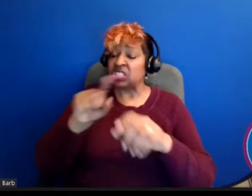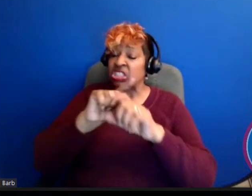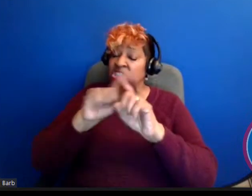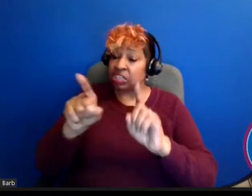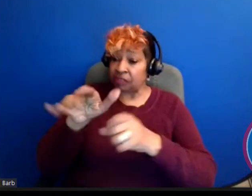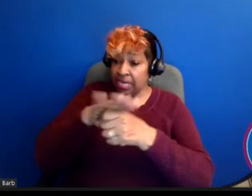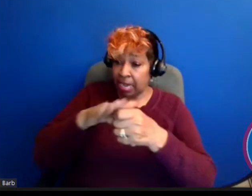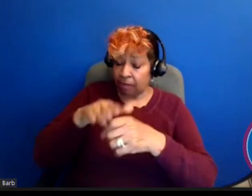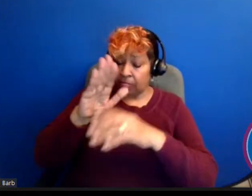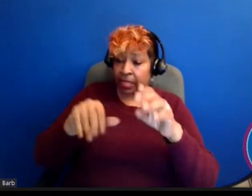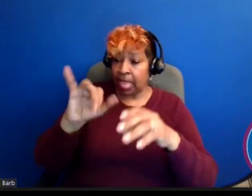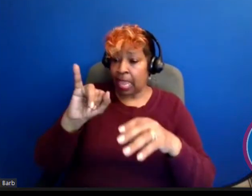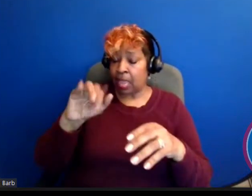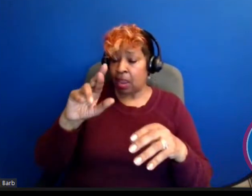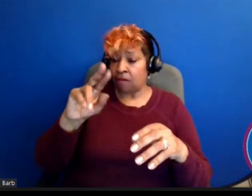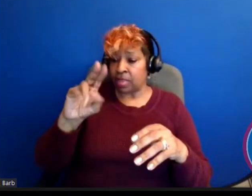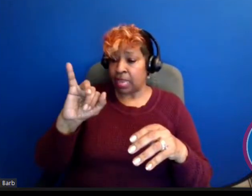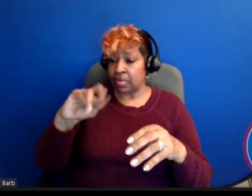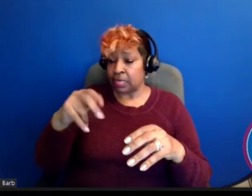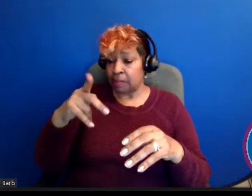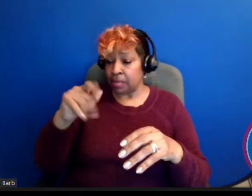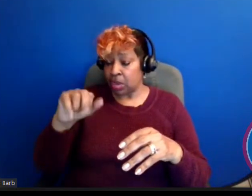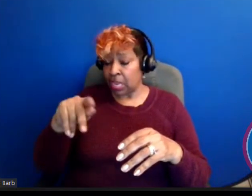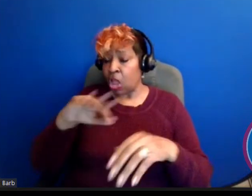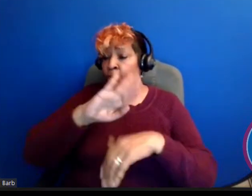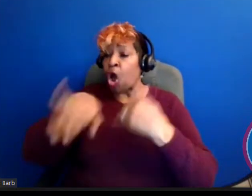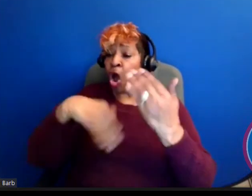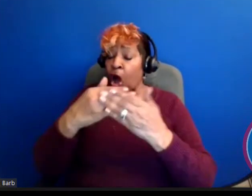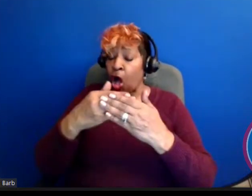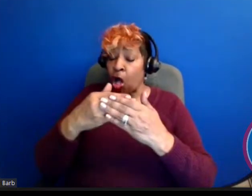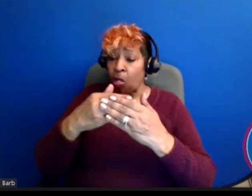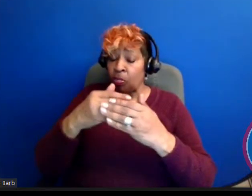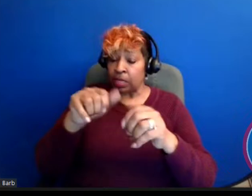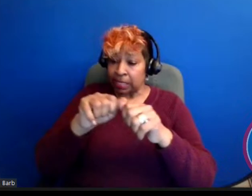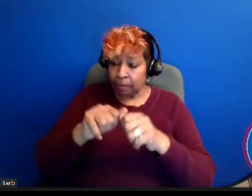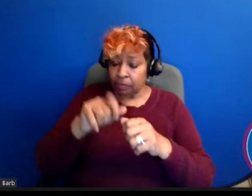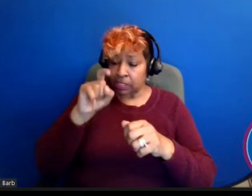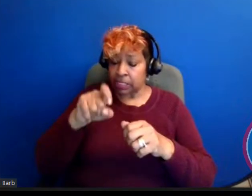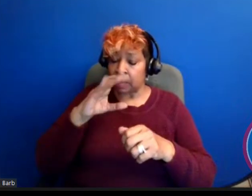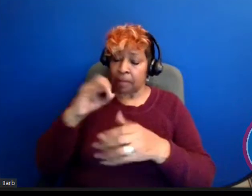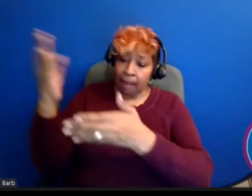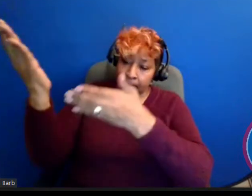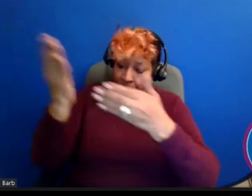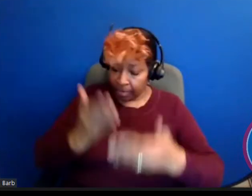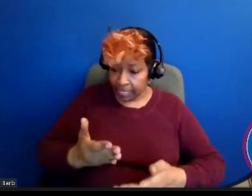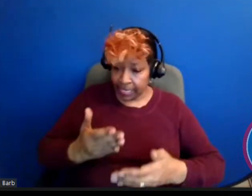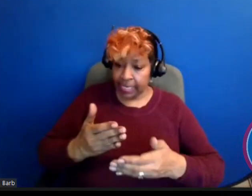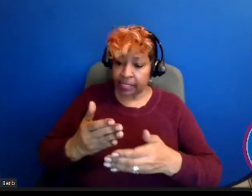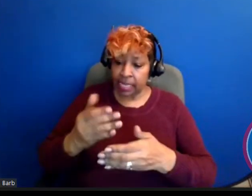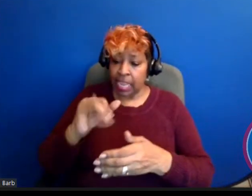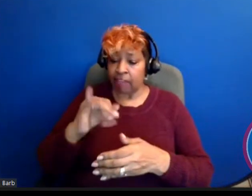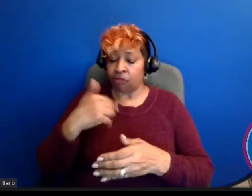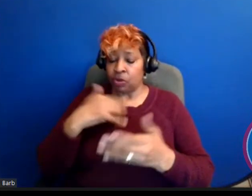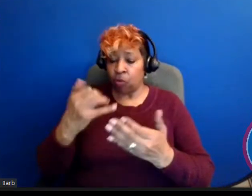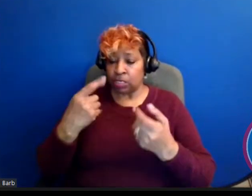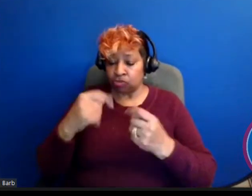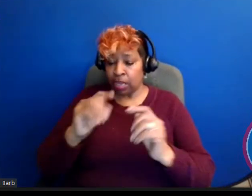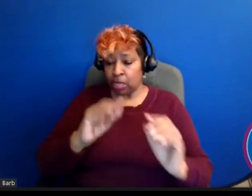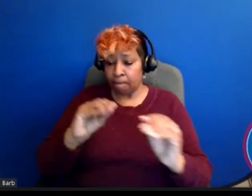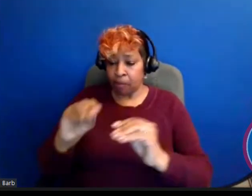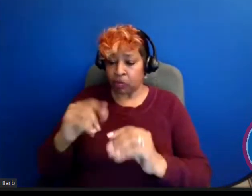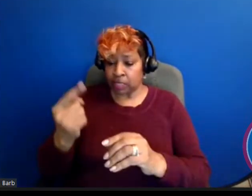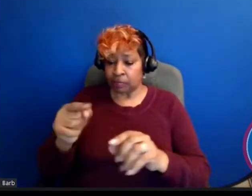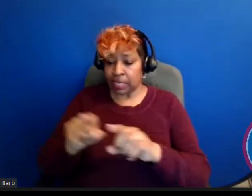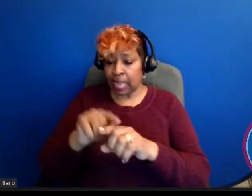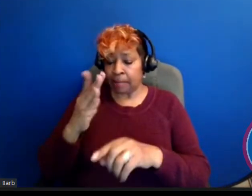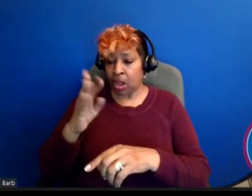Ashland. And all of those neighborhoods have to be brought into the fold if we're going to try to move something like BRT on Ashland